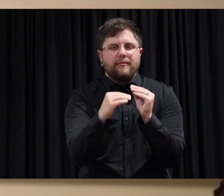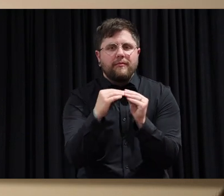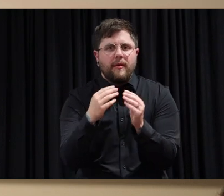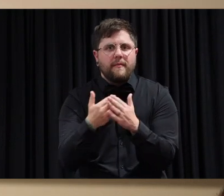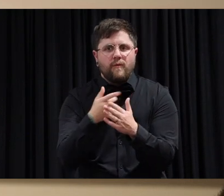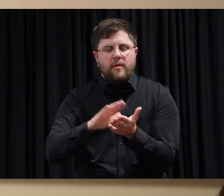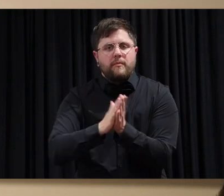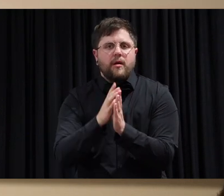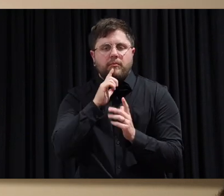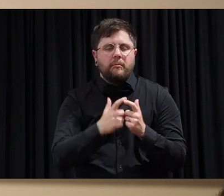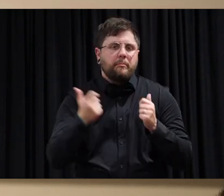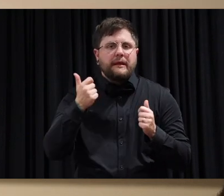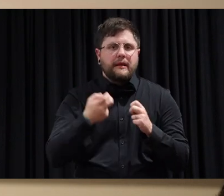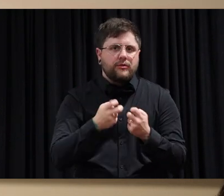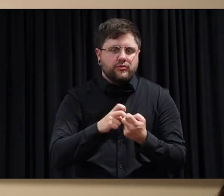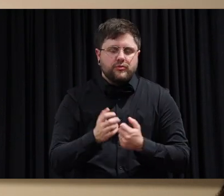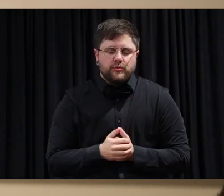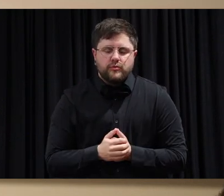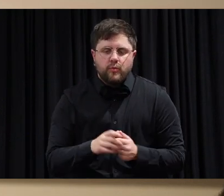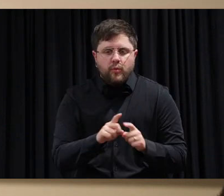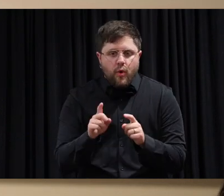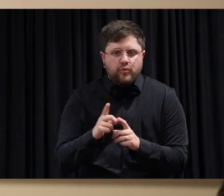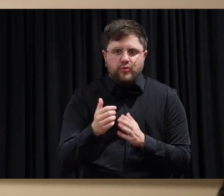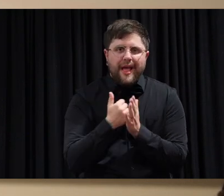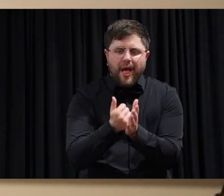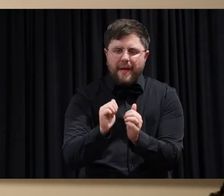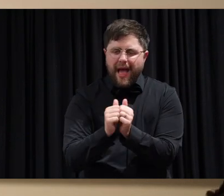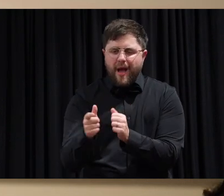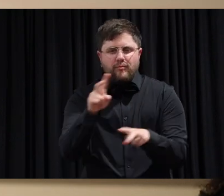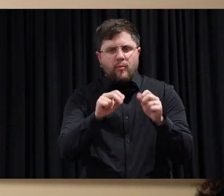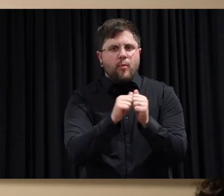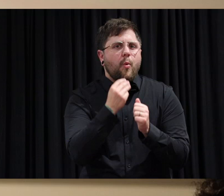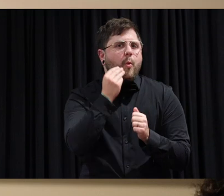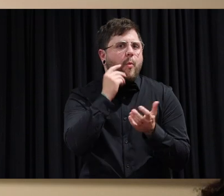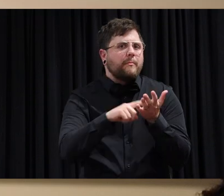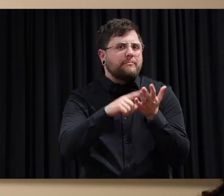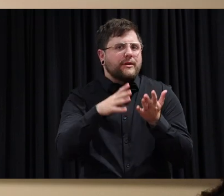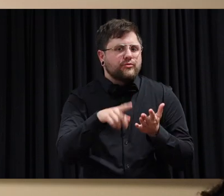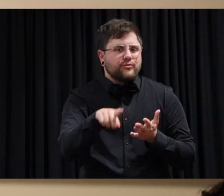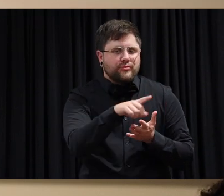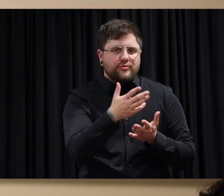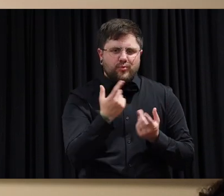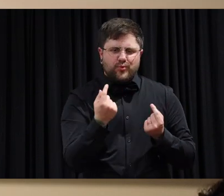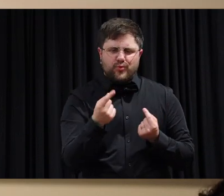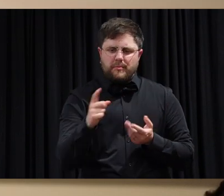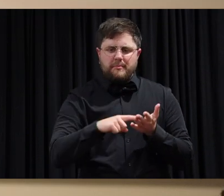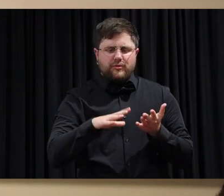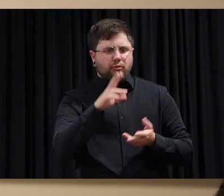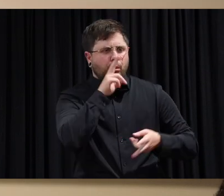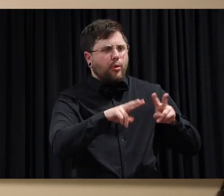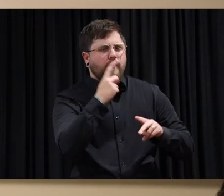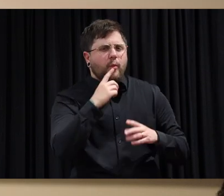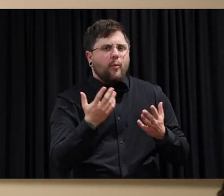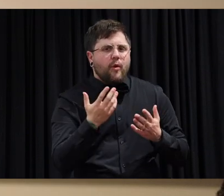before they become major issues. We also walk them through with a home inspector, right? So what does an inspector look at when they're going through a house?